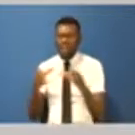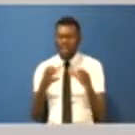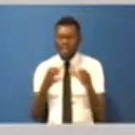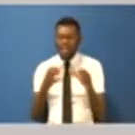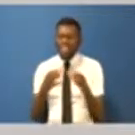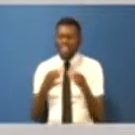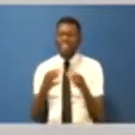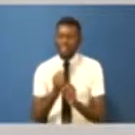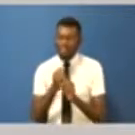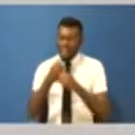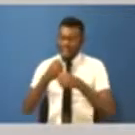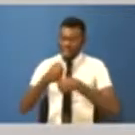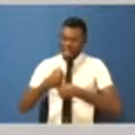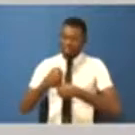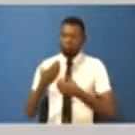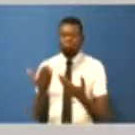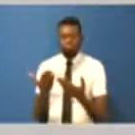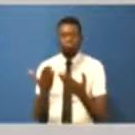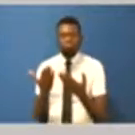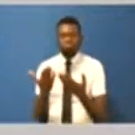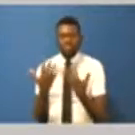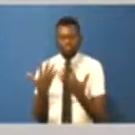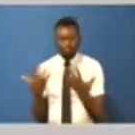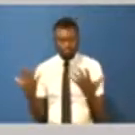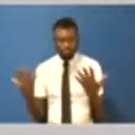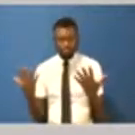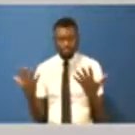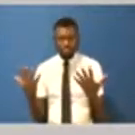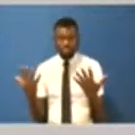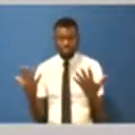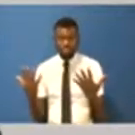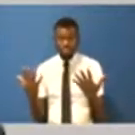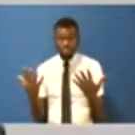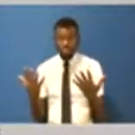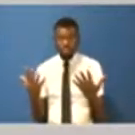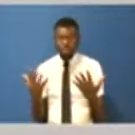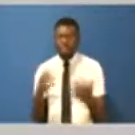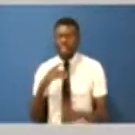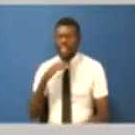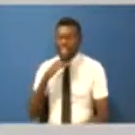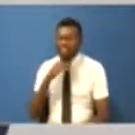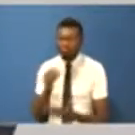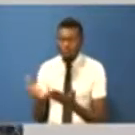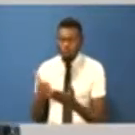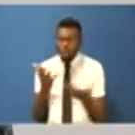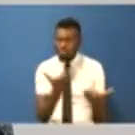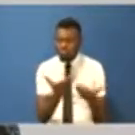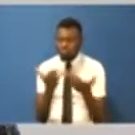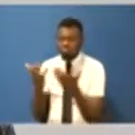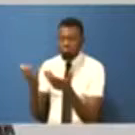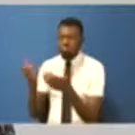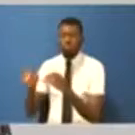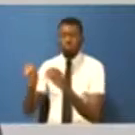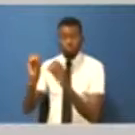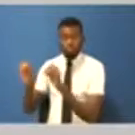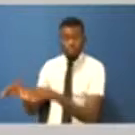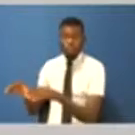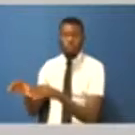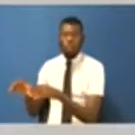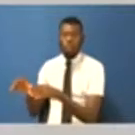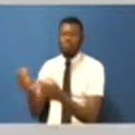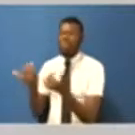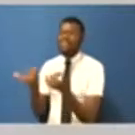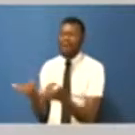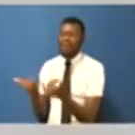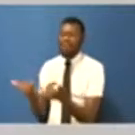recycling and we'll ask them that uh since we have brought the garbage to you to the dumping site then